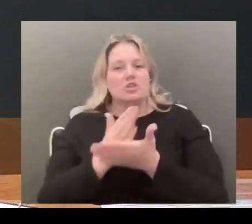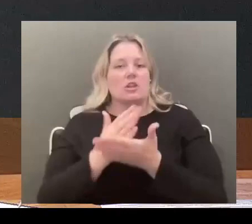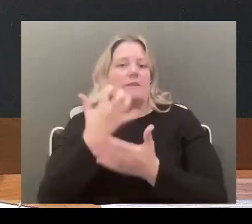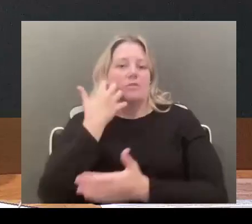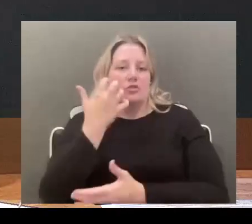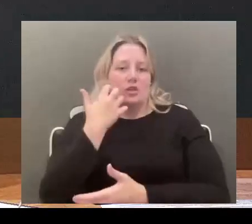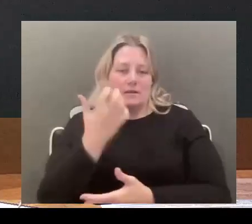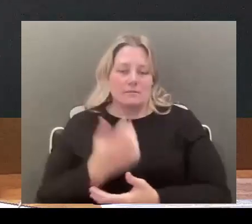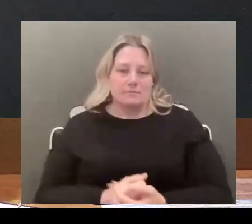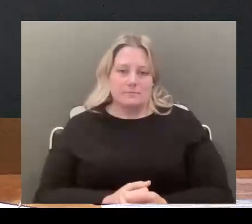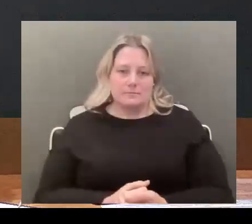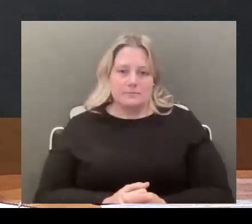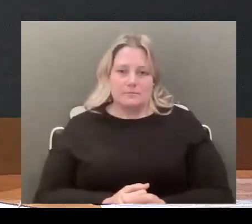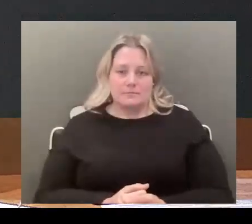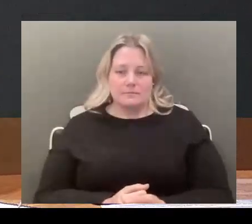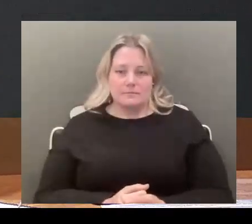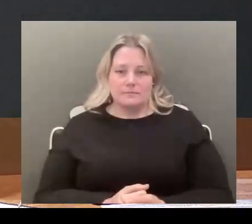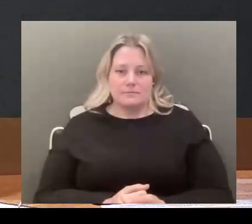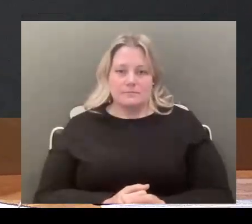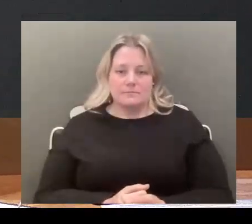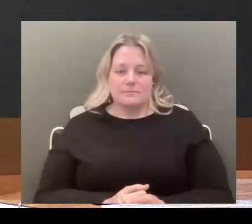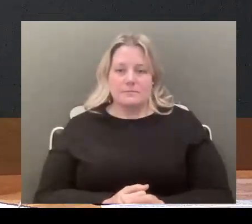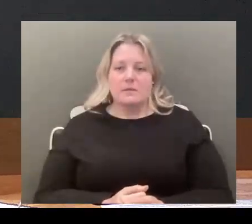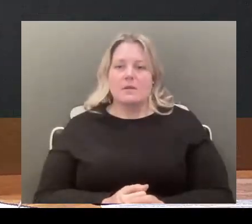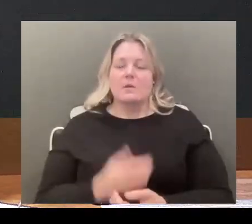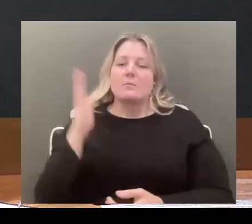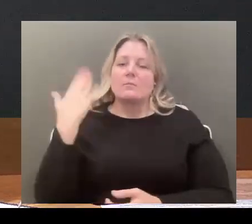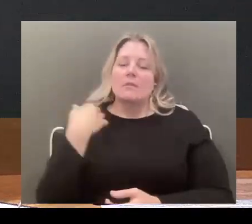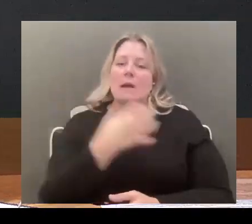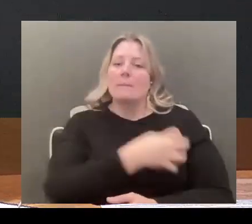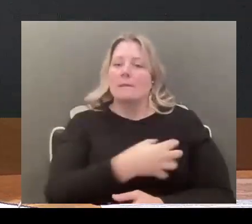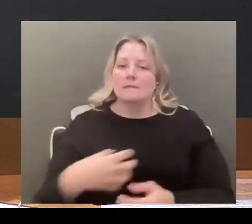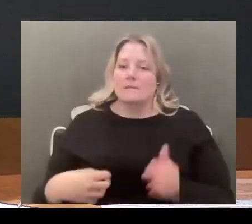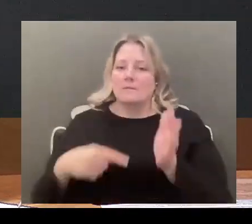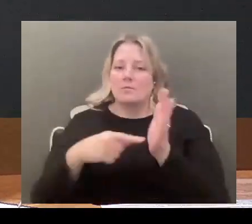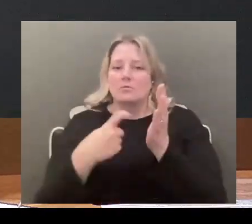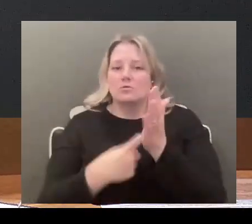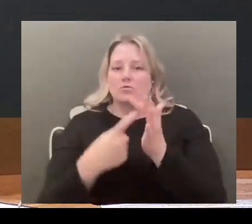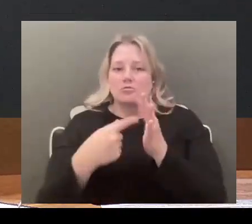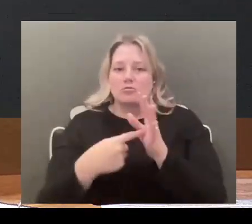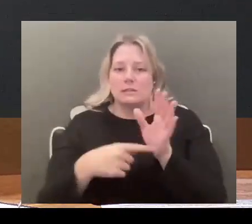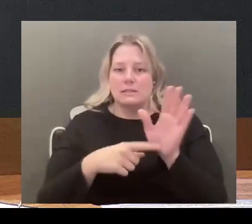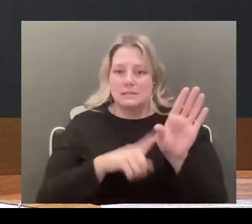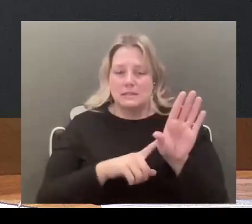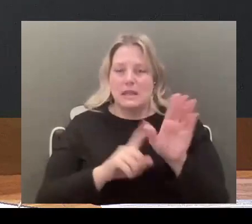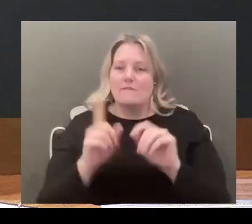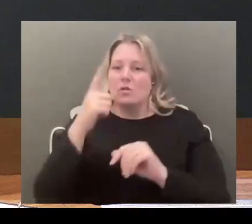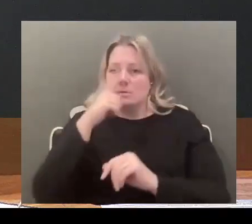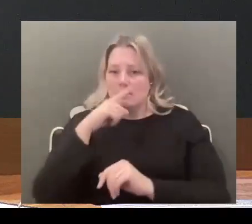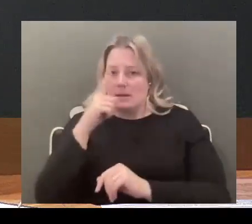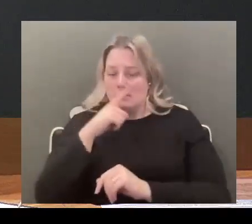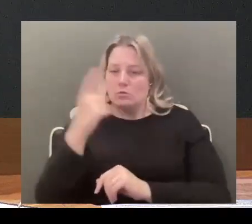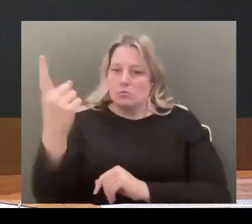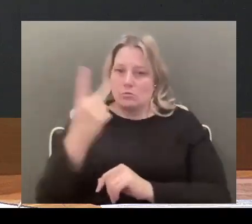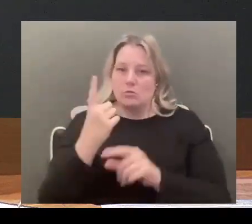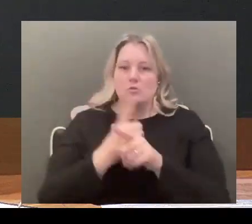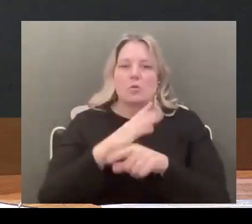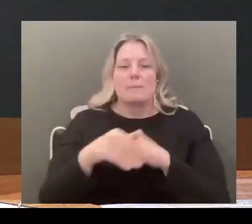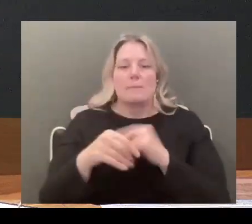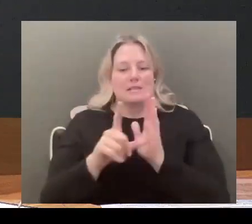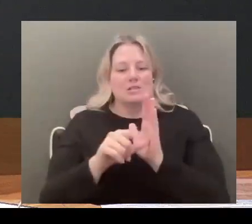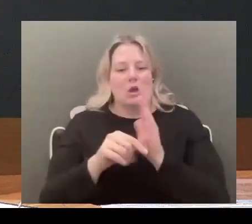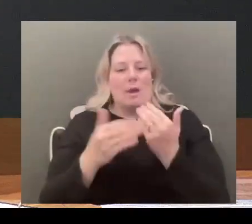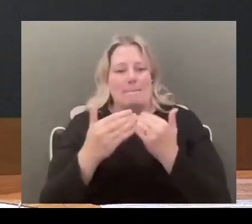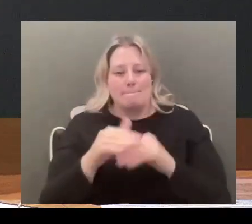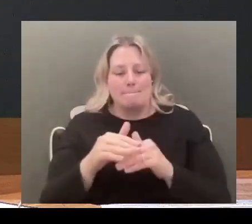Minister, as well, we had Minister for Treaty and First Peoples come before us. And we heard a lot about time constraints, and we asked a